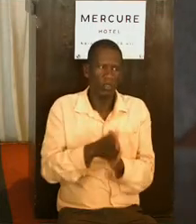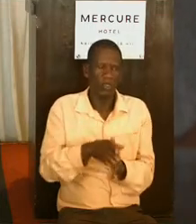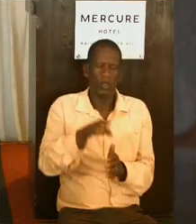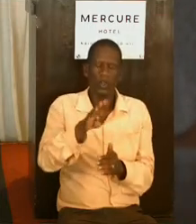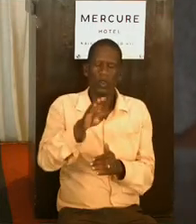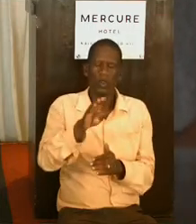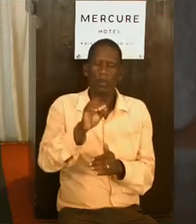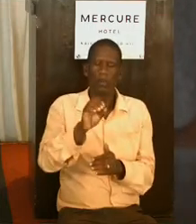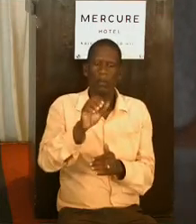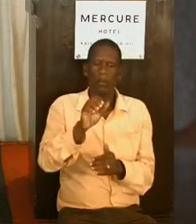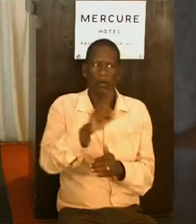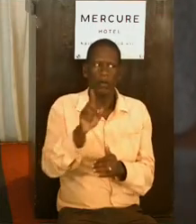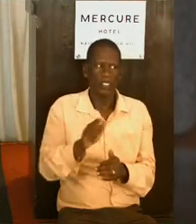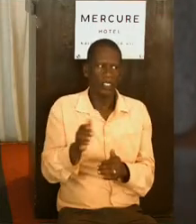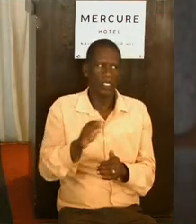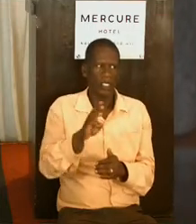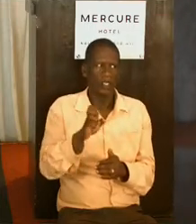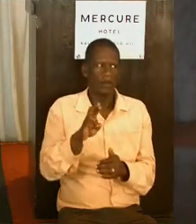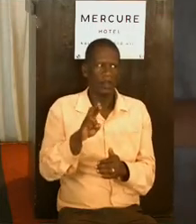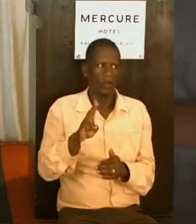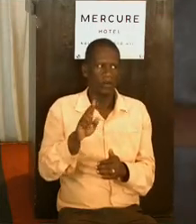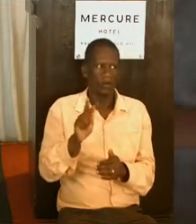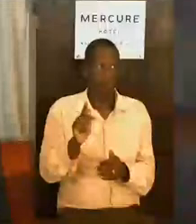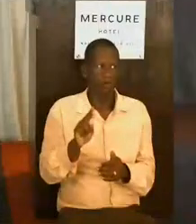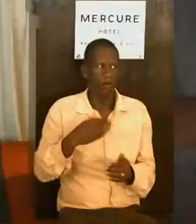varuko please welcome